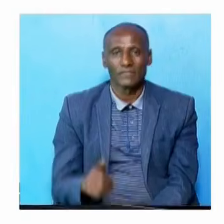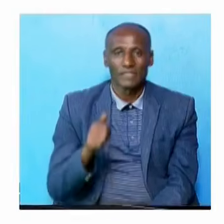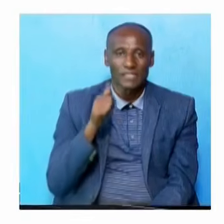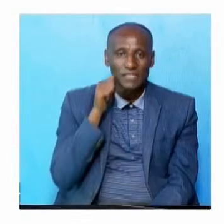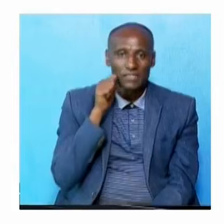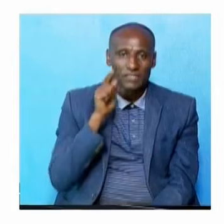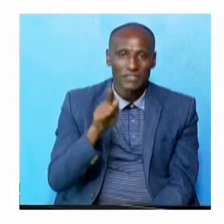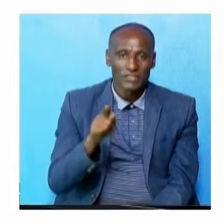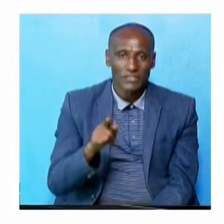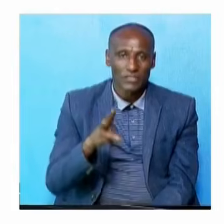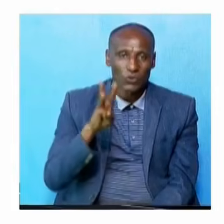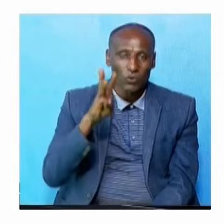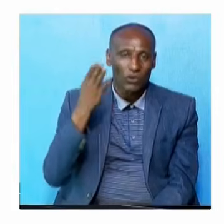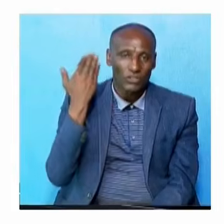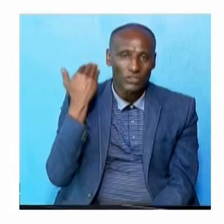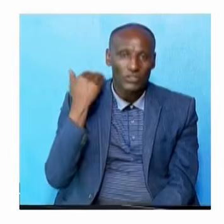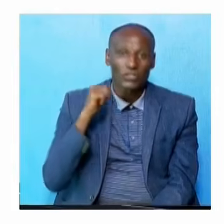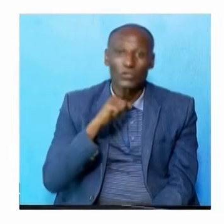she was not